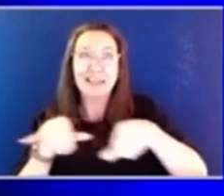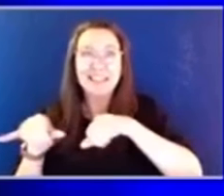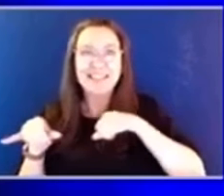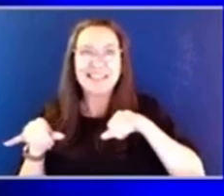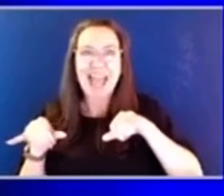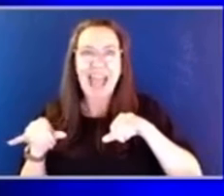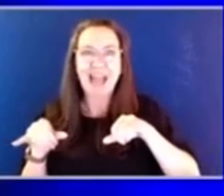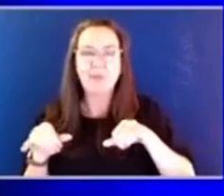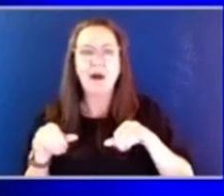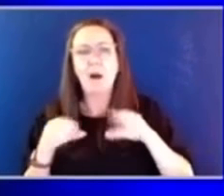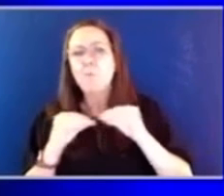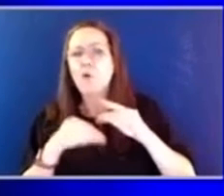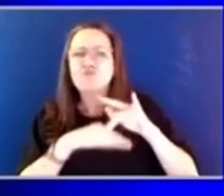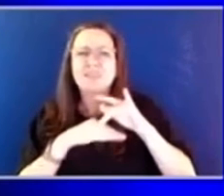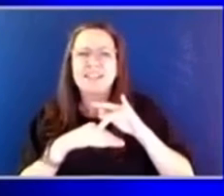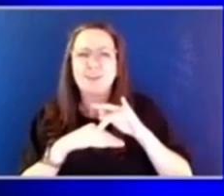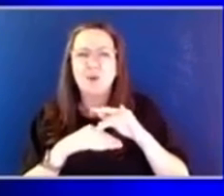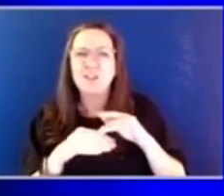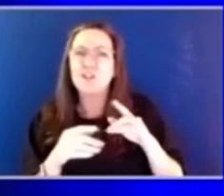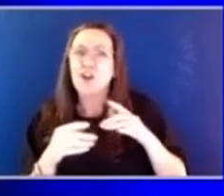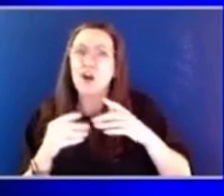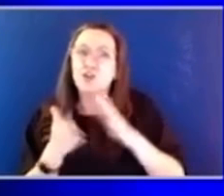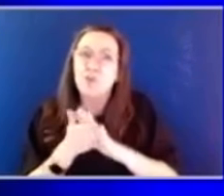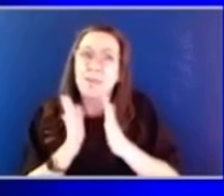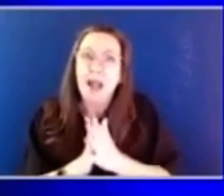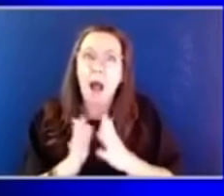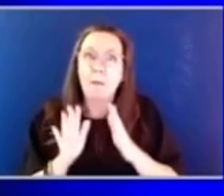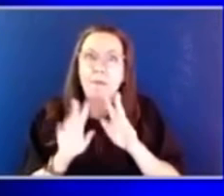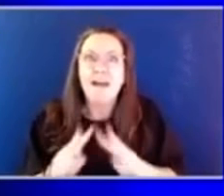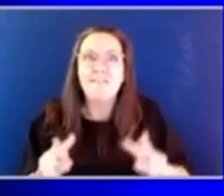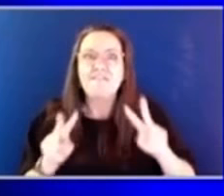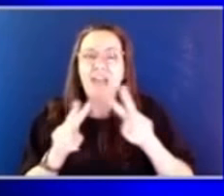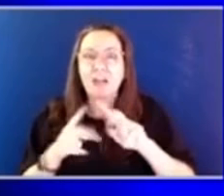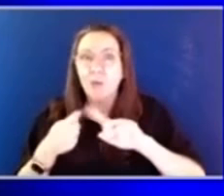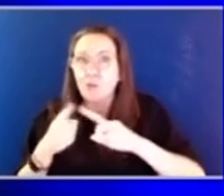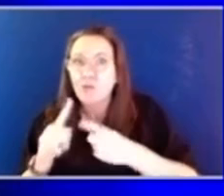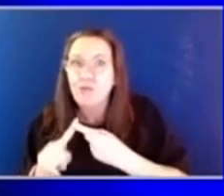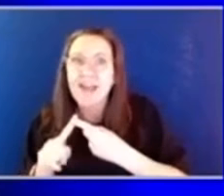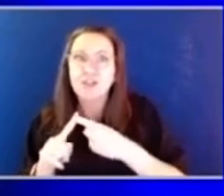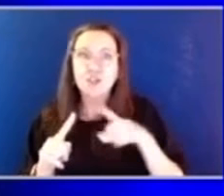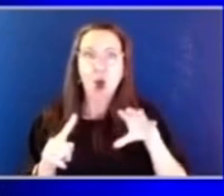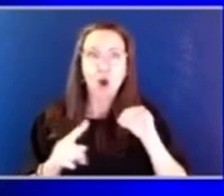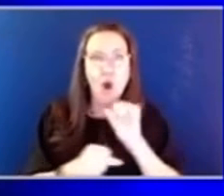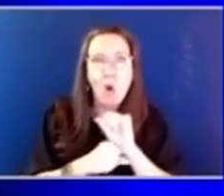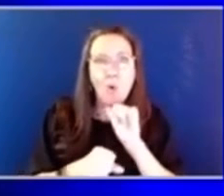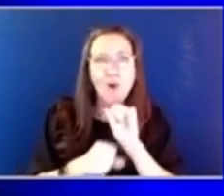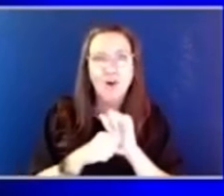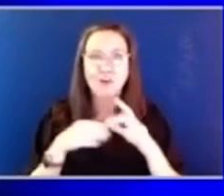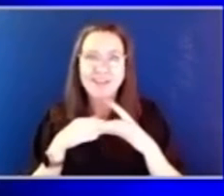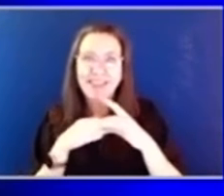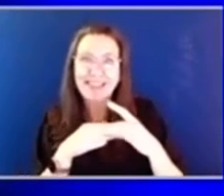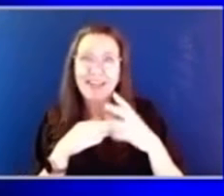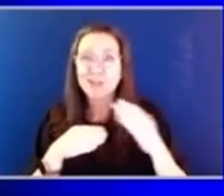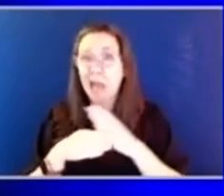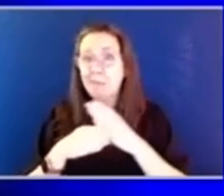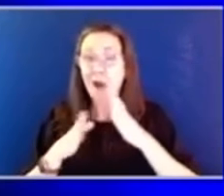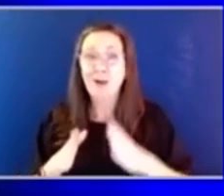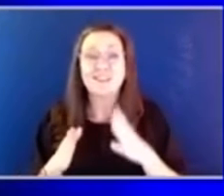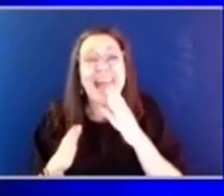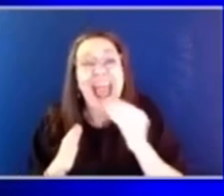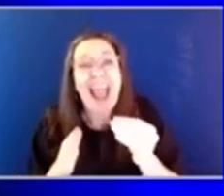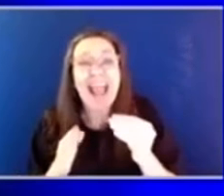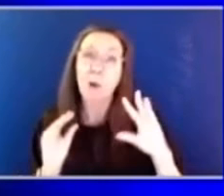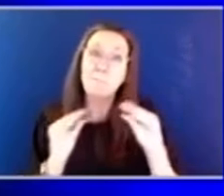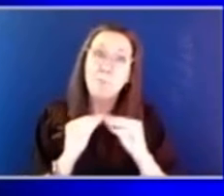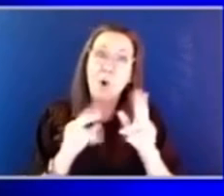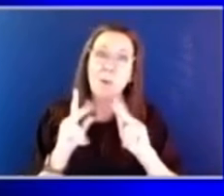more opportunities to be valuable friends, co-workers, leaders, or partners. In addition, more people